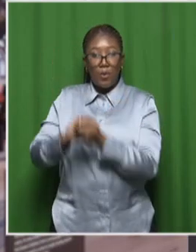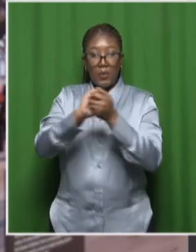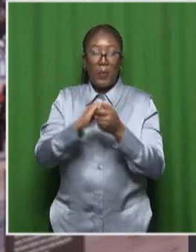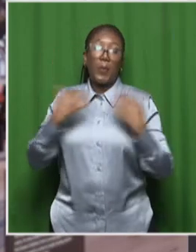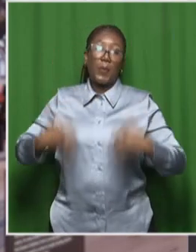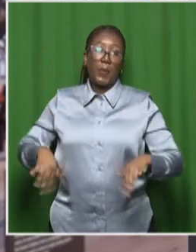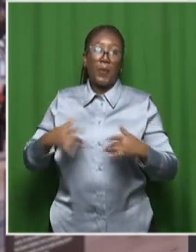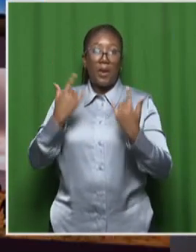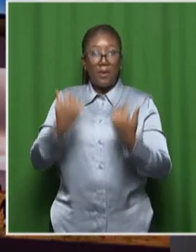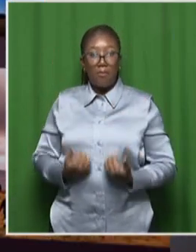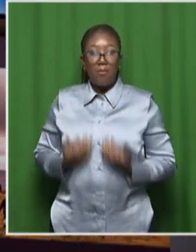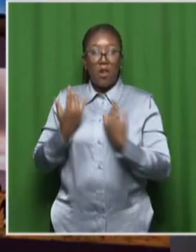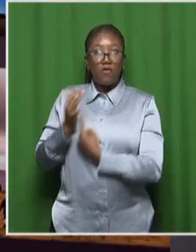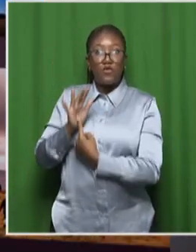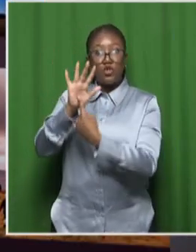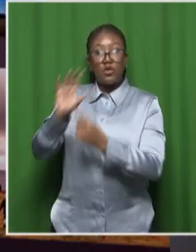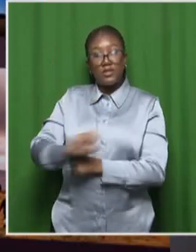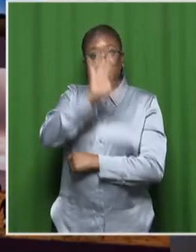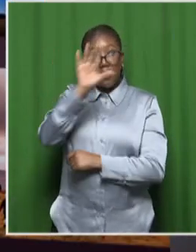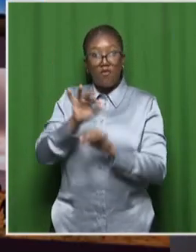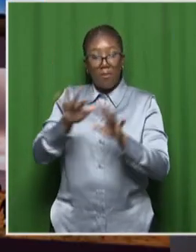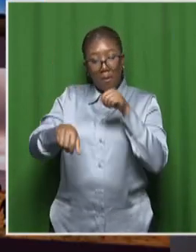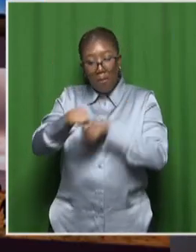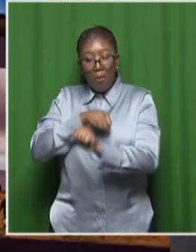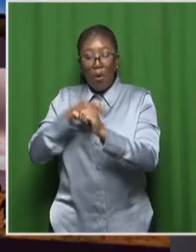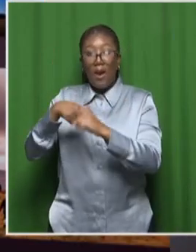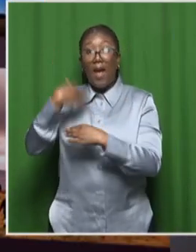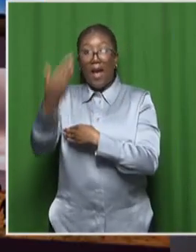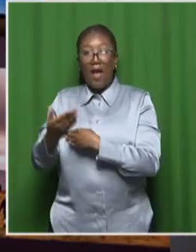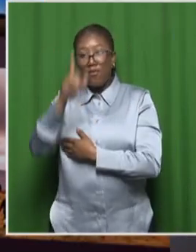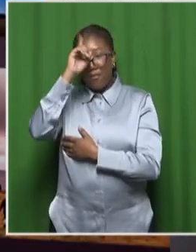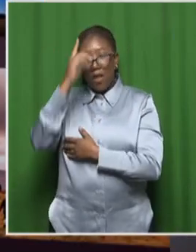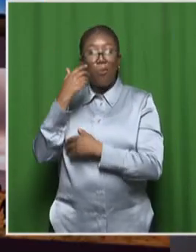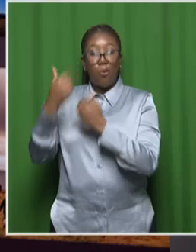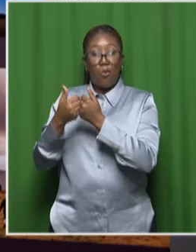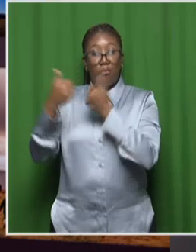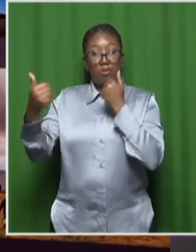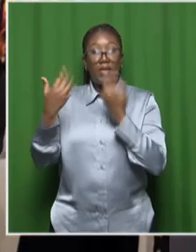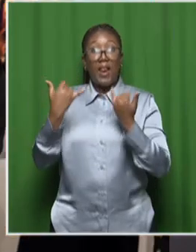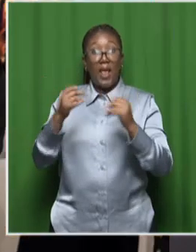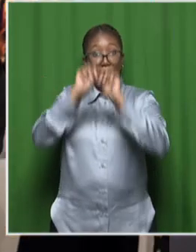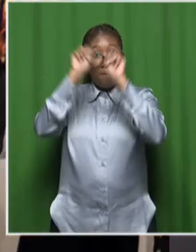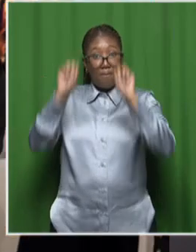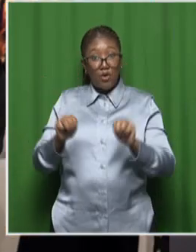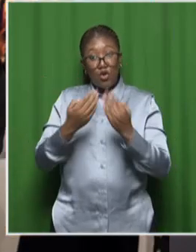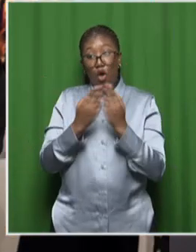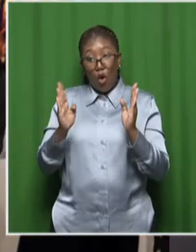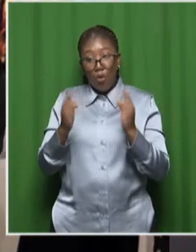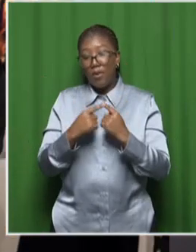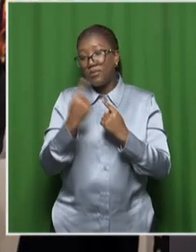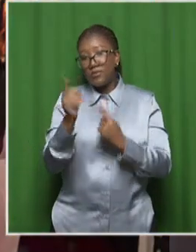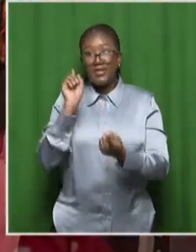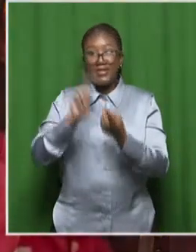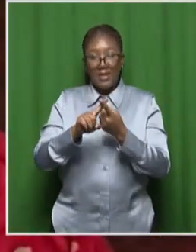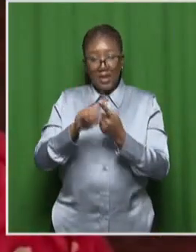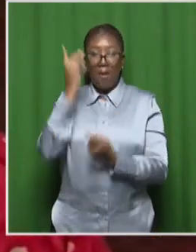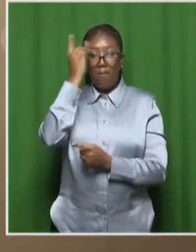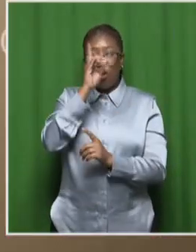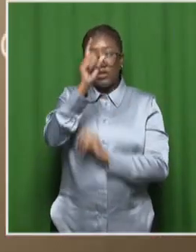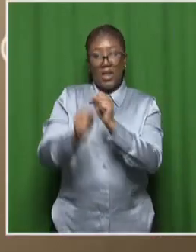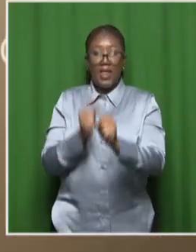of South Africa's first generation born after apartheid. It's currently open. It's also going to be running until March next year. So